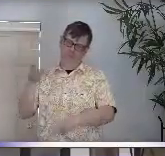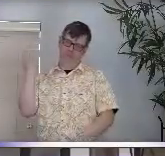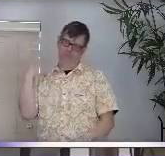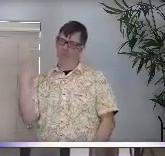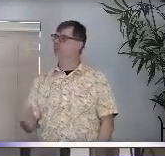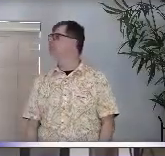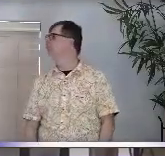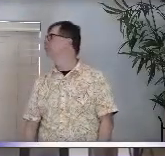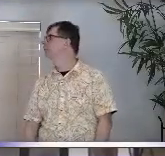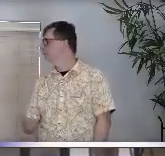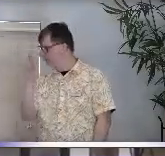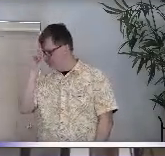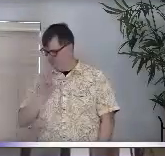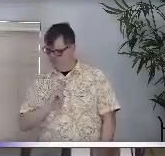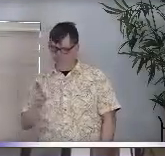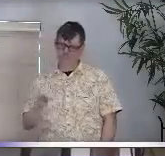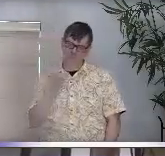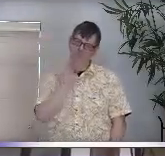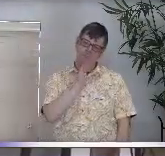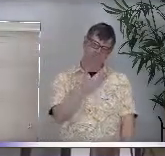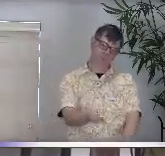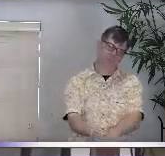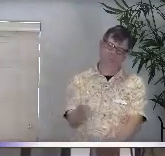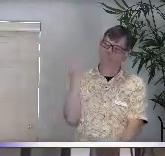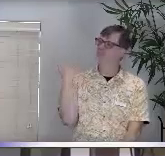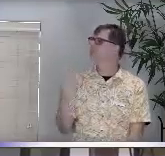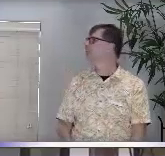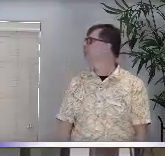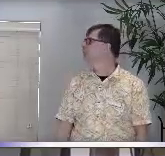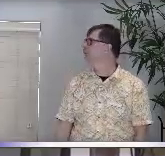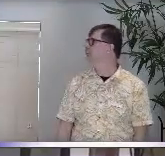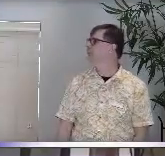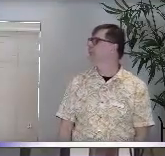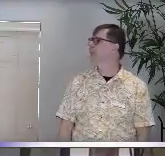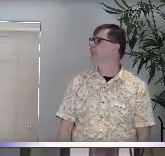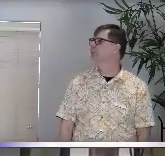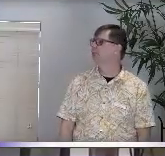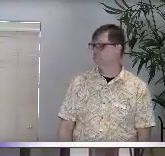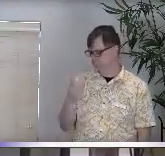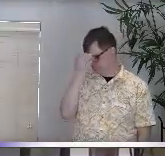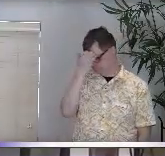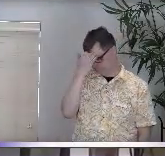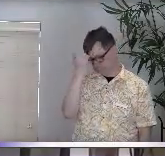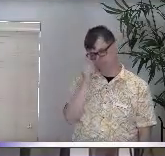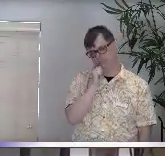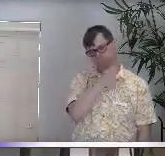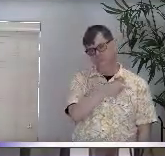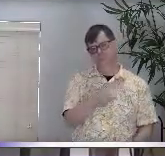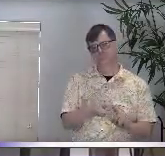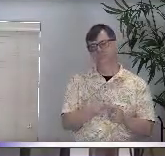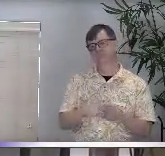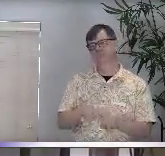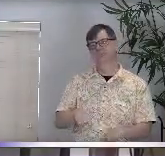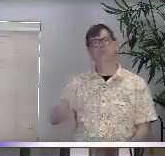get set up. You really asked me, let's be early. And I'm like, I've disappointed you. And she's like, yeah, I do that a lot,